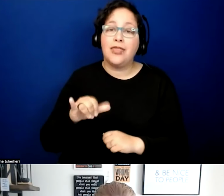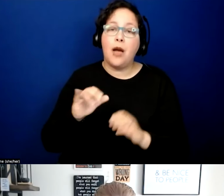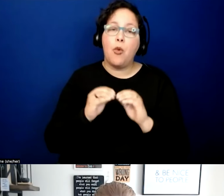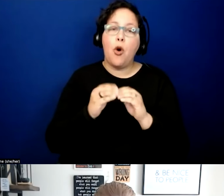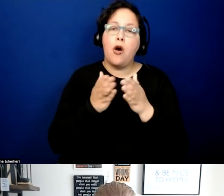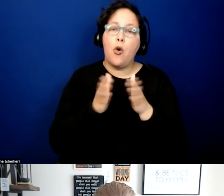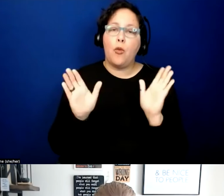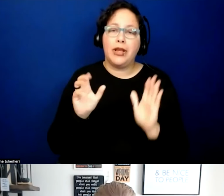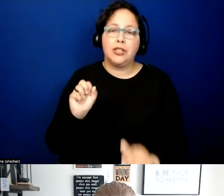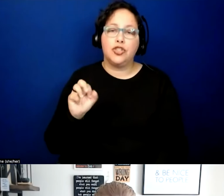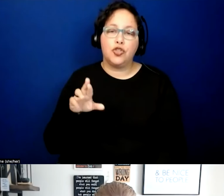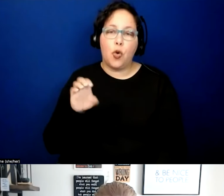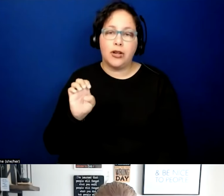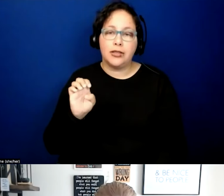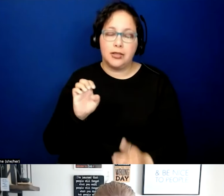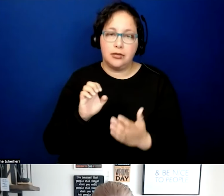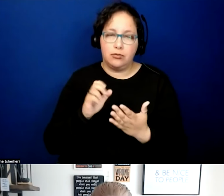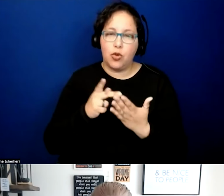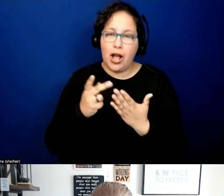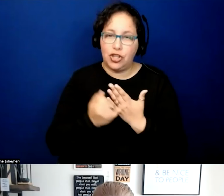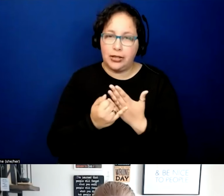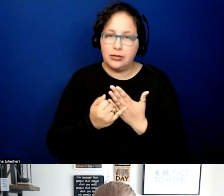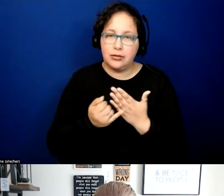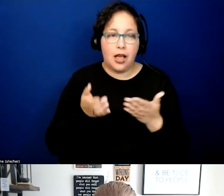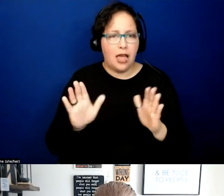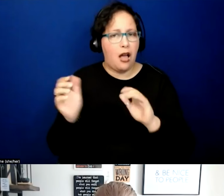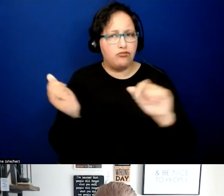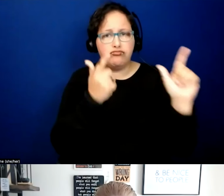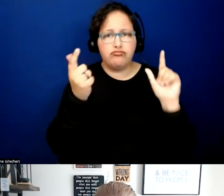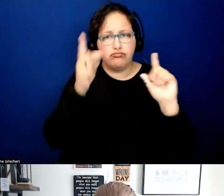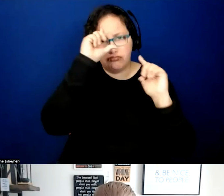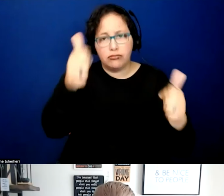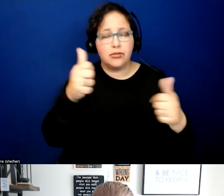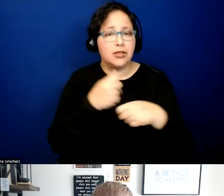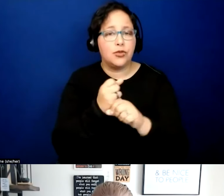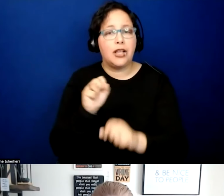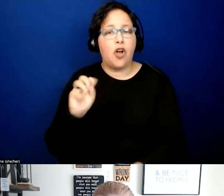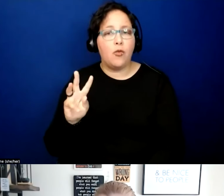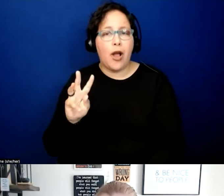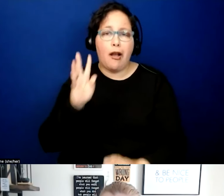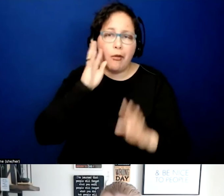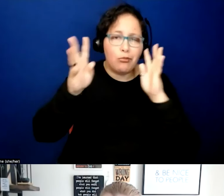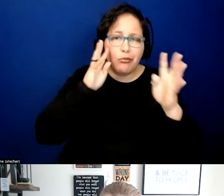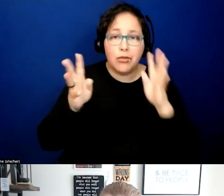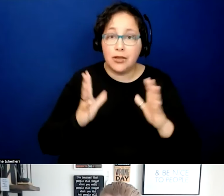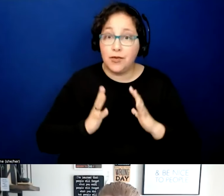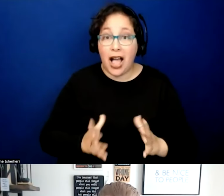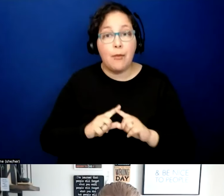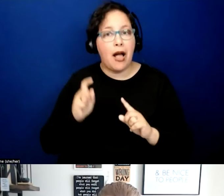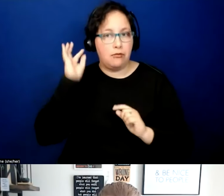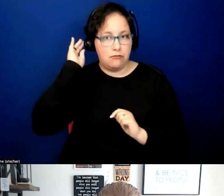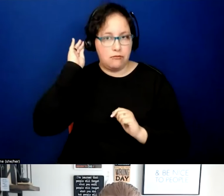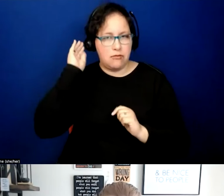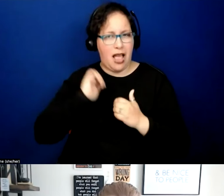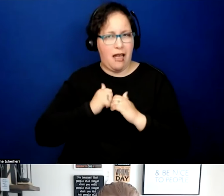source projects that allow people to create software that is creative, I think that we should also think about how do